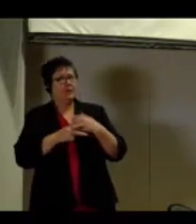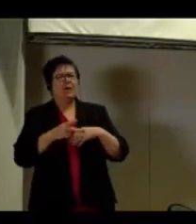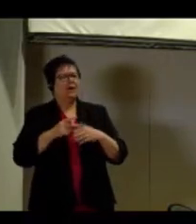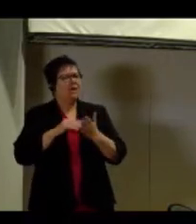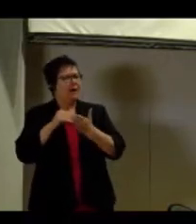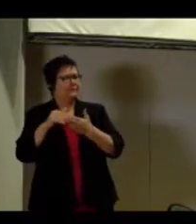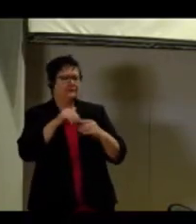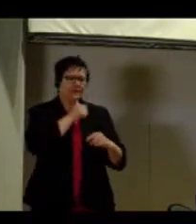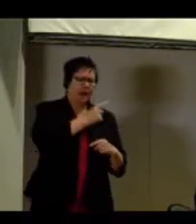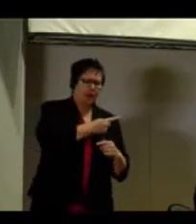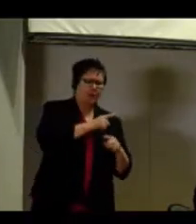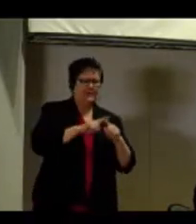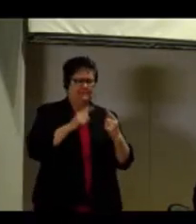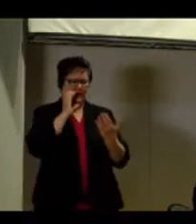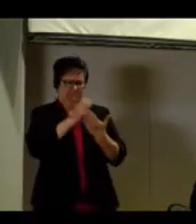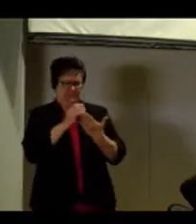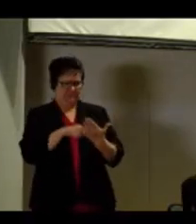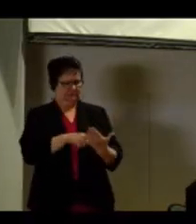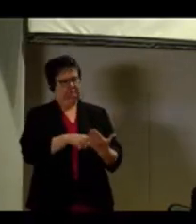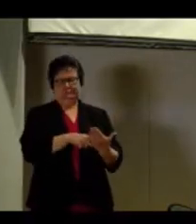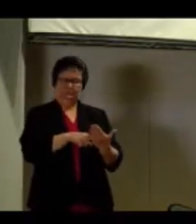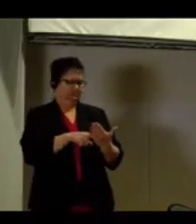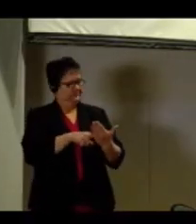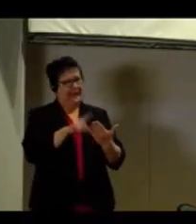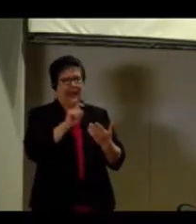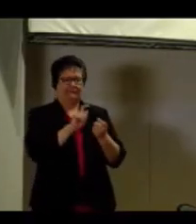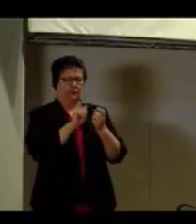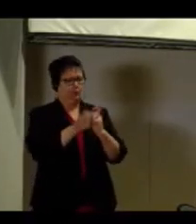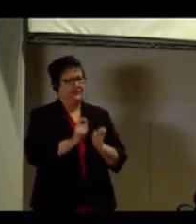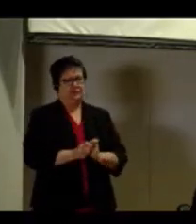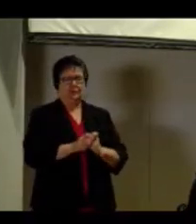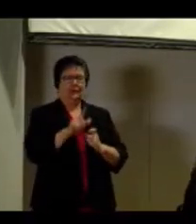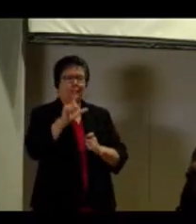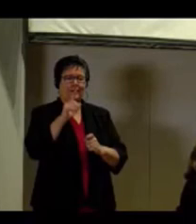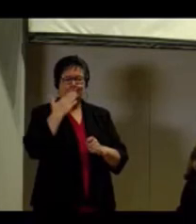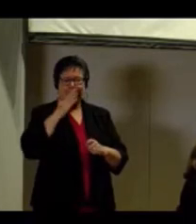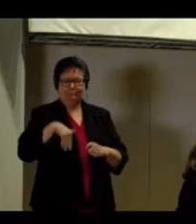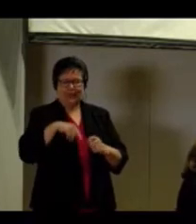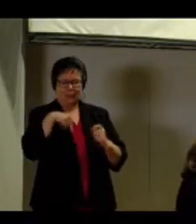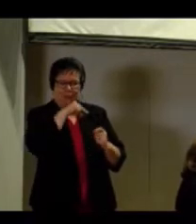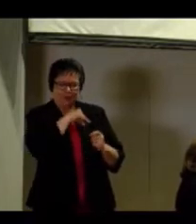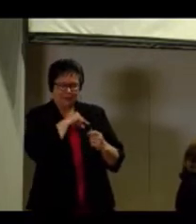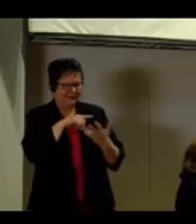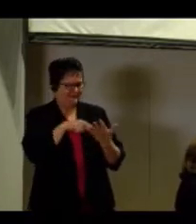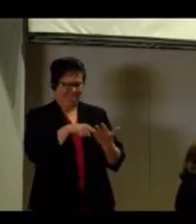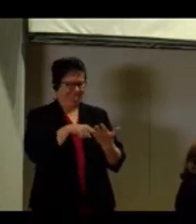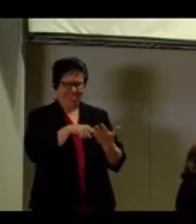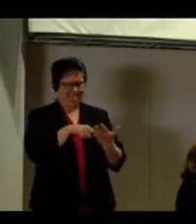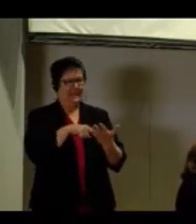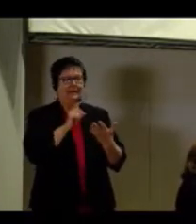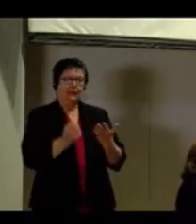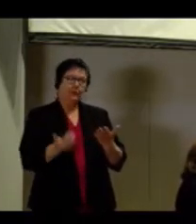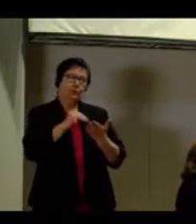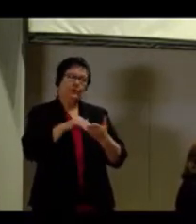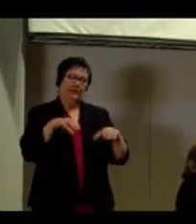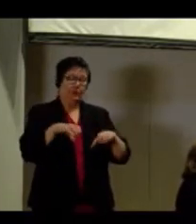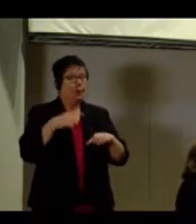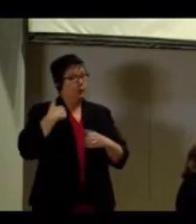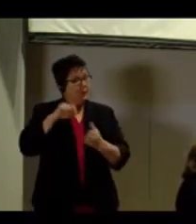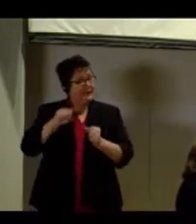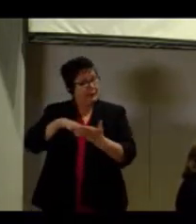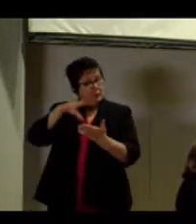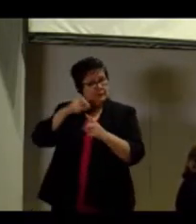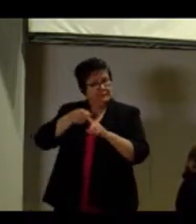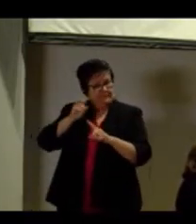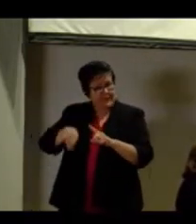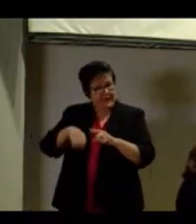always, produced images that we now have to redo because they were at low quality, they weren't what was needed. So we can learn from that. We can